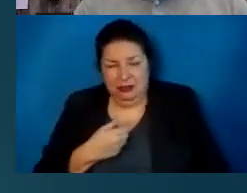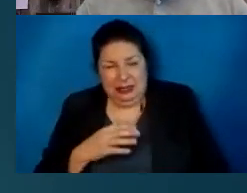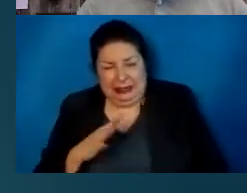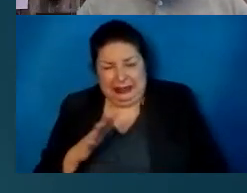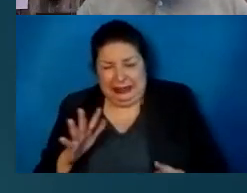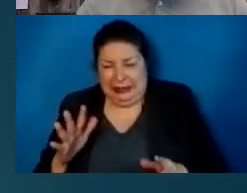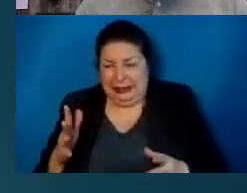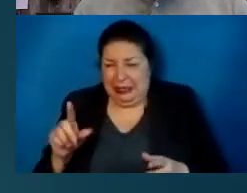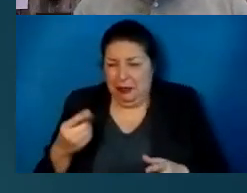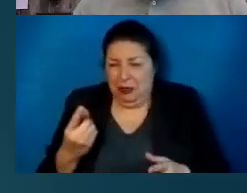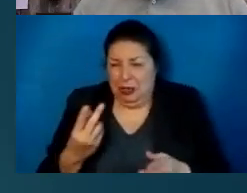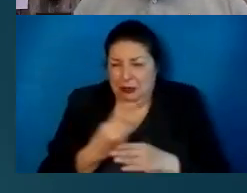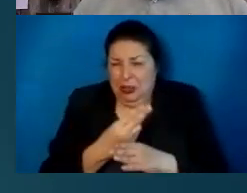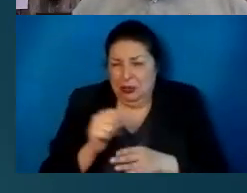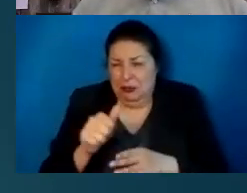person.